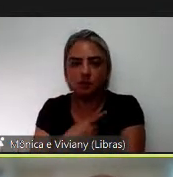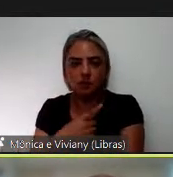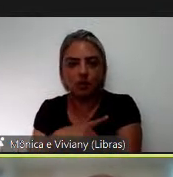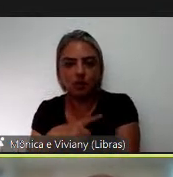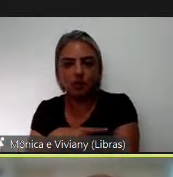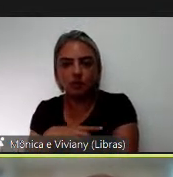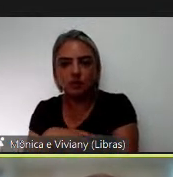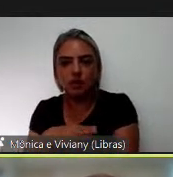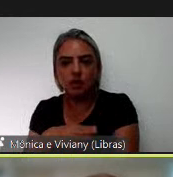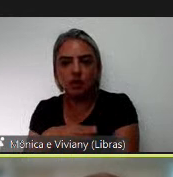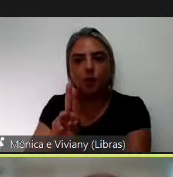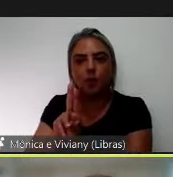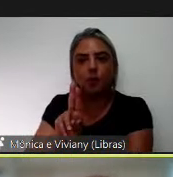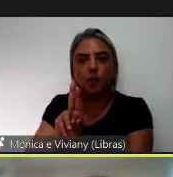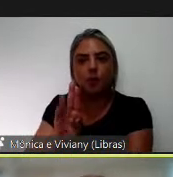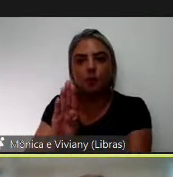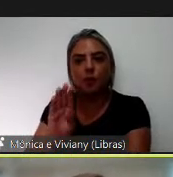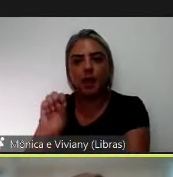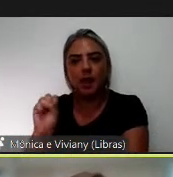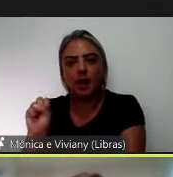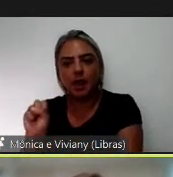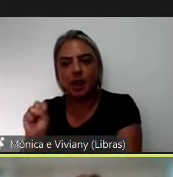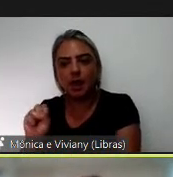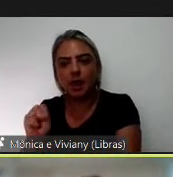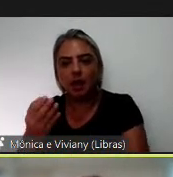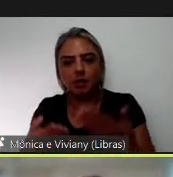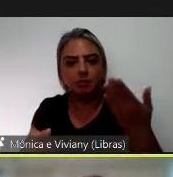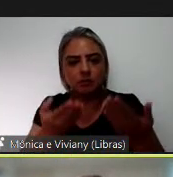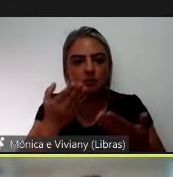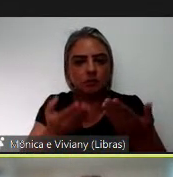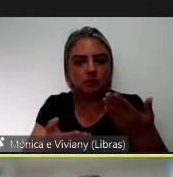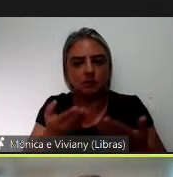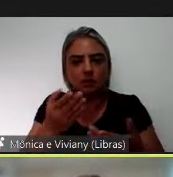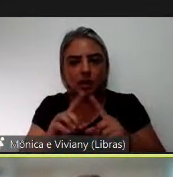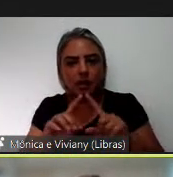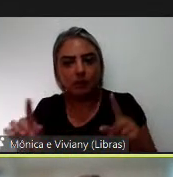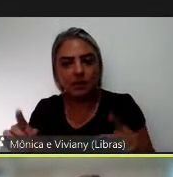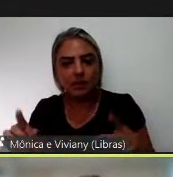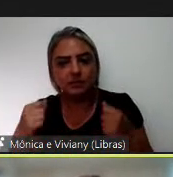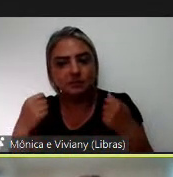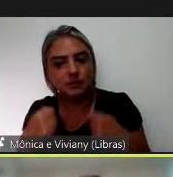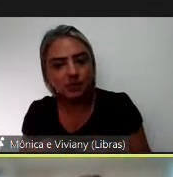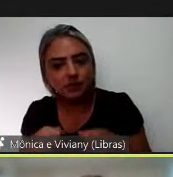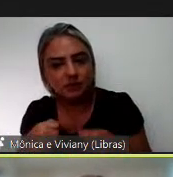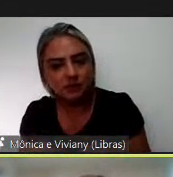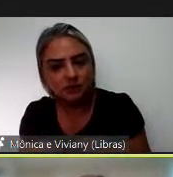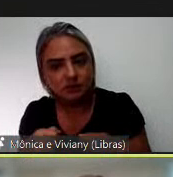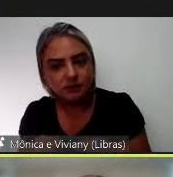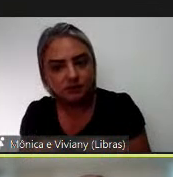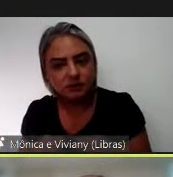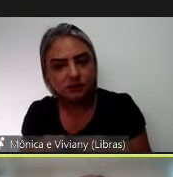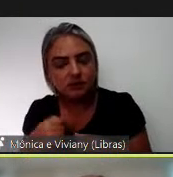in Brazil, we have in the basic units